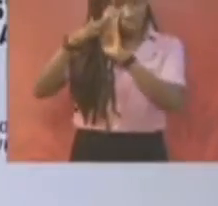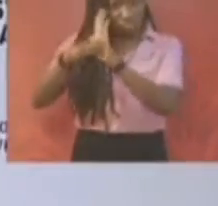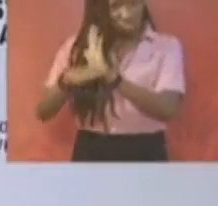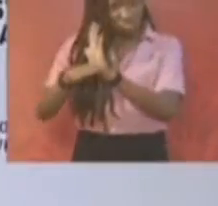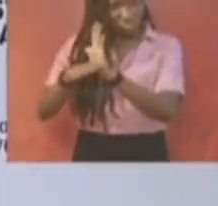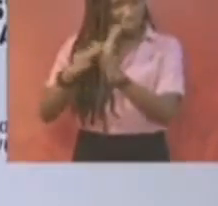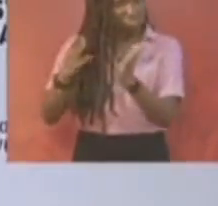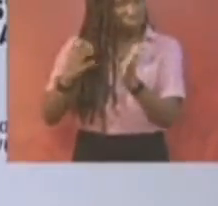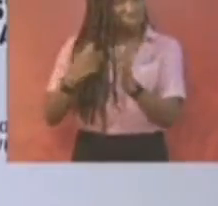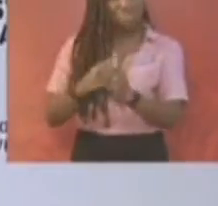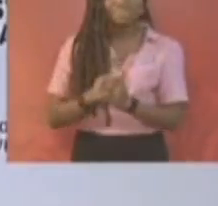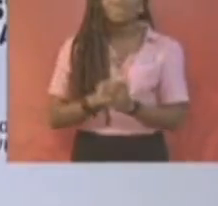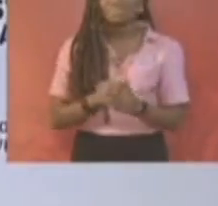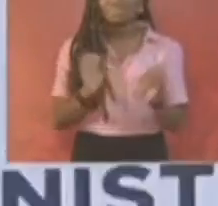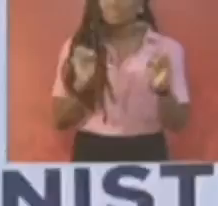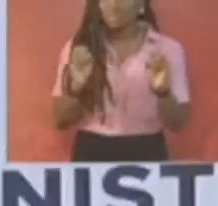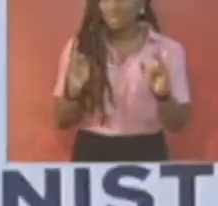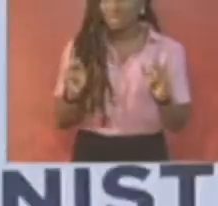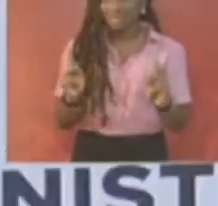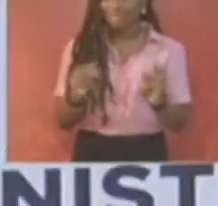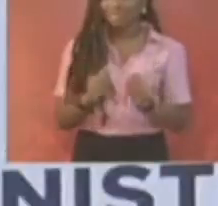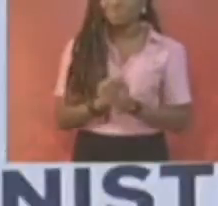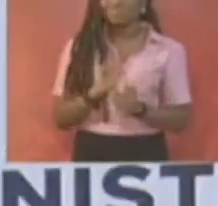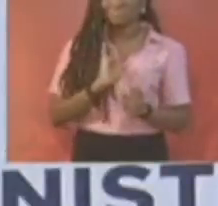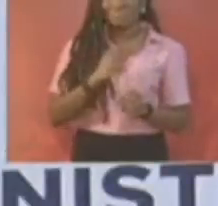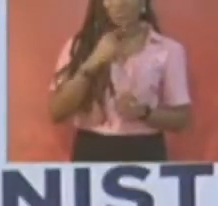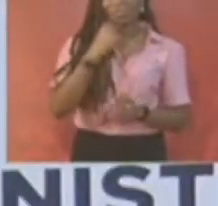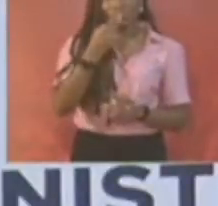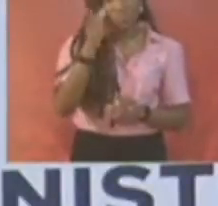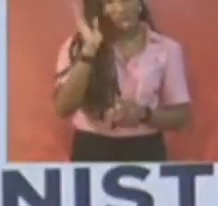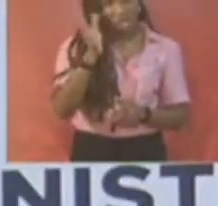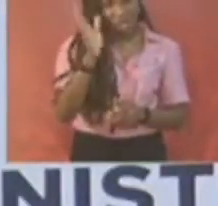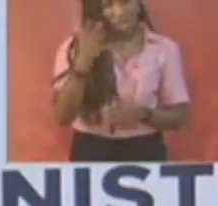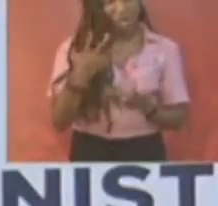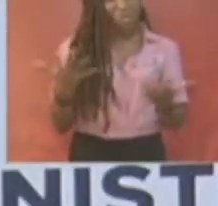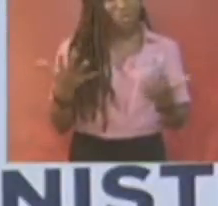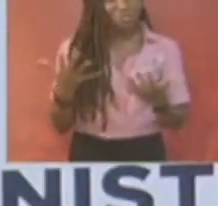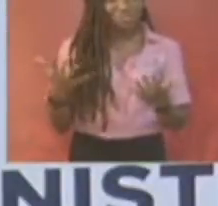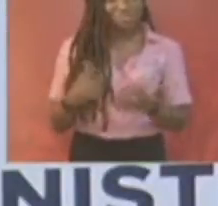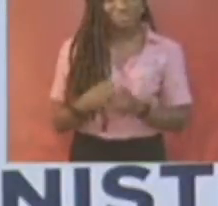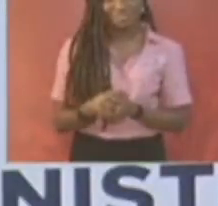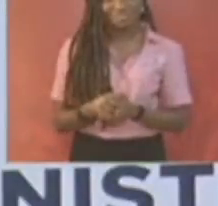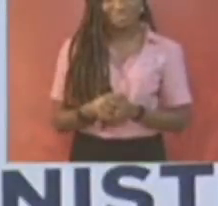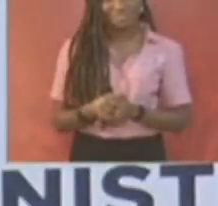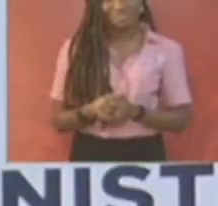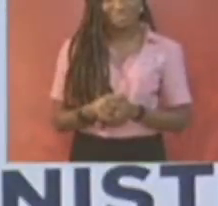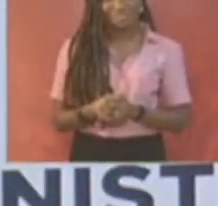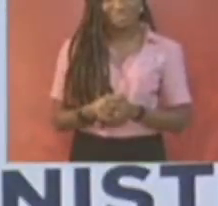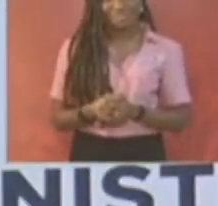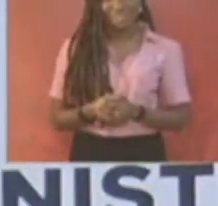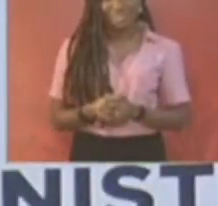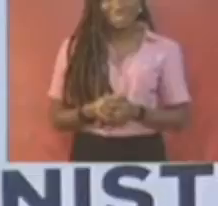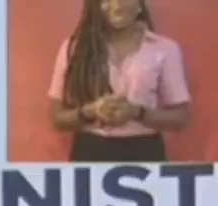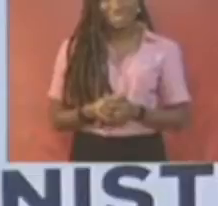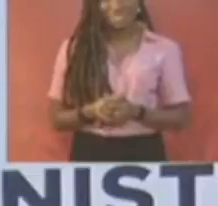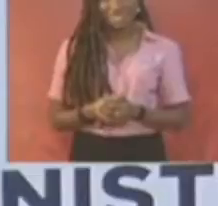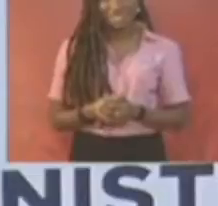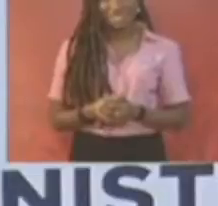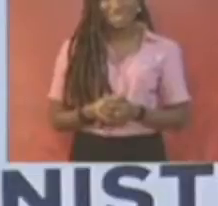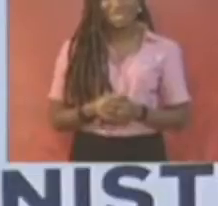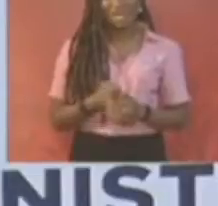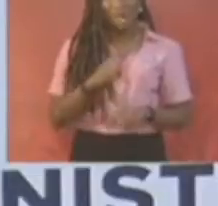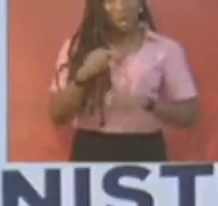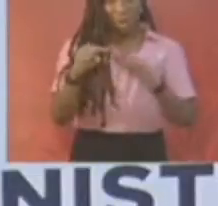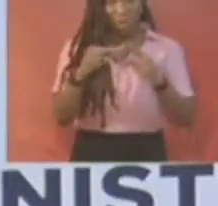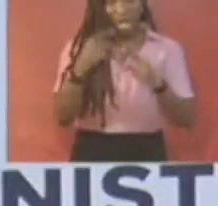Okay, Mr. Bihari, as I noted, the individual updates stating how many persons are from the